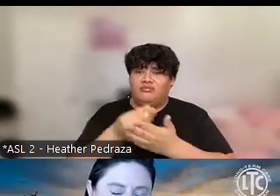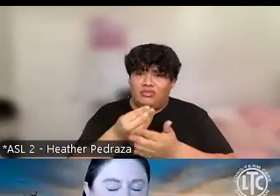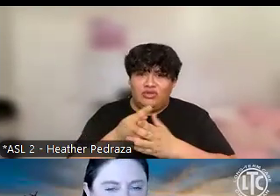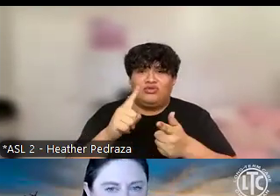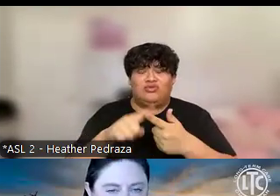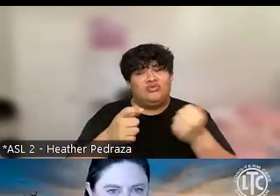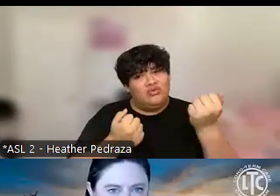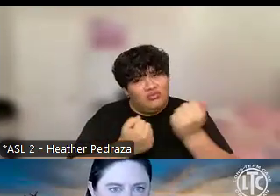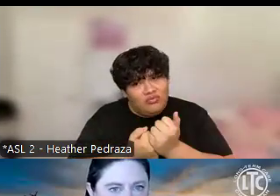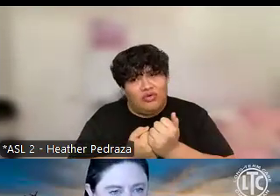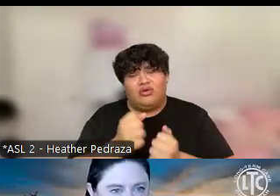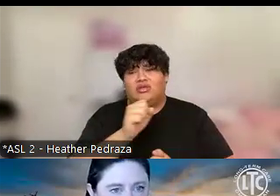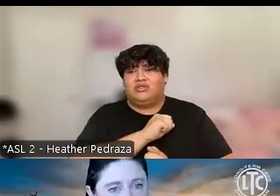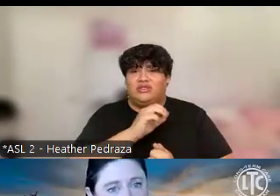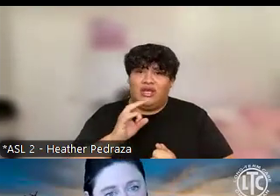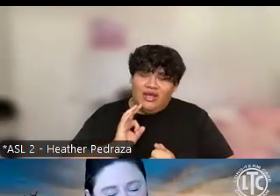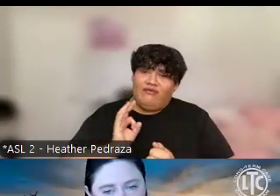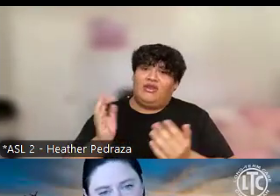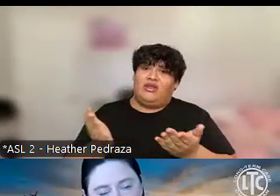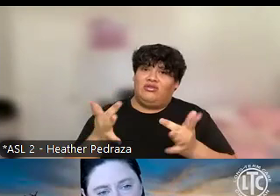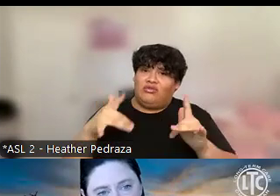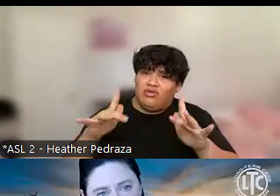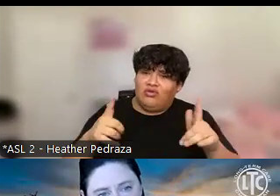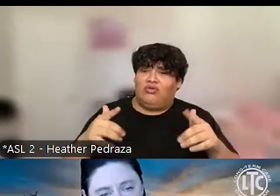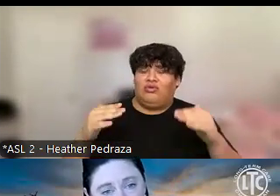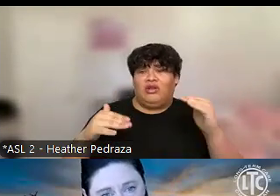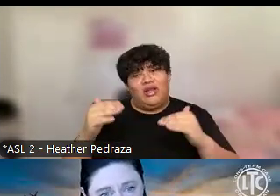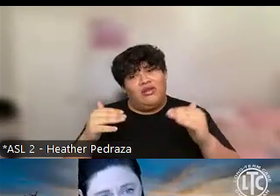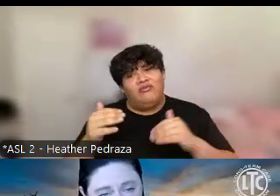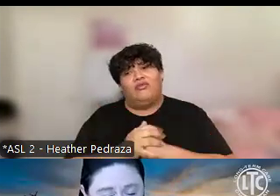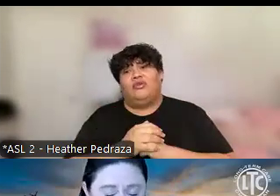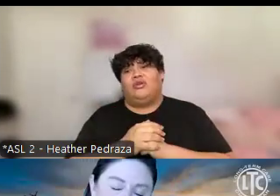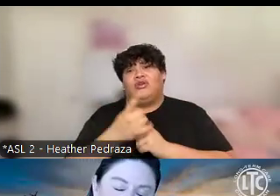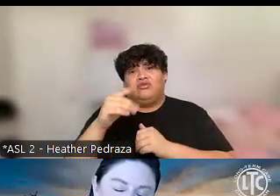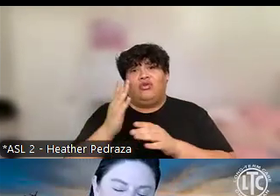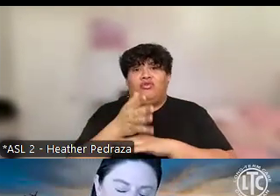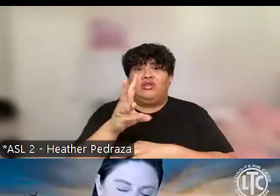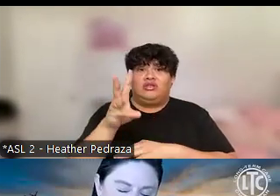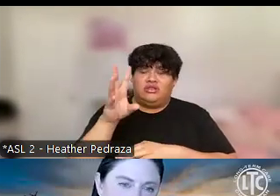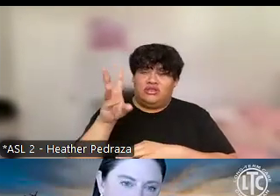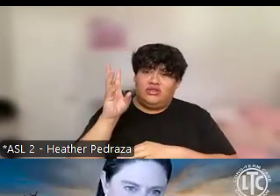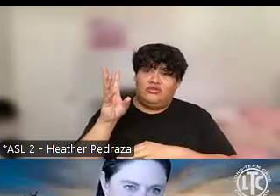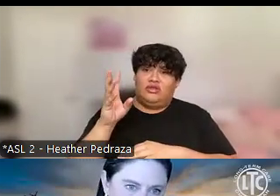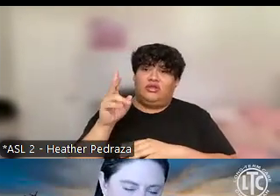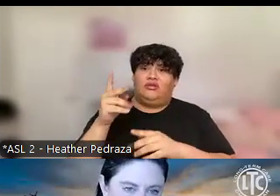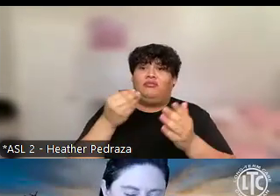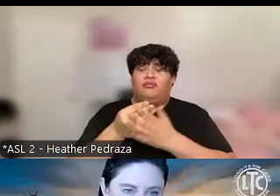support staffing at the local level so that these ombudsmen, these over 600 paid and volunteer ombudsmen,